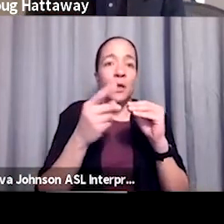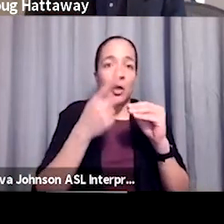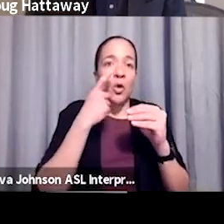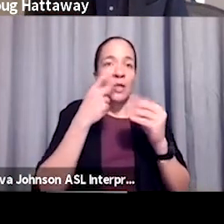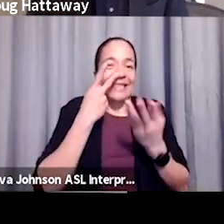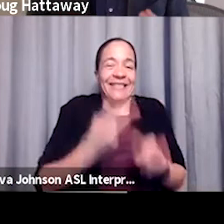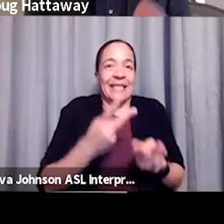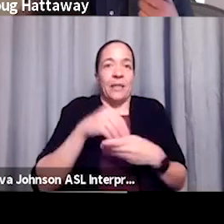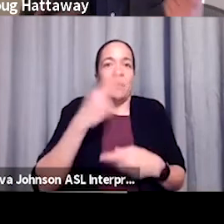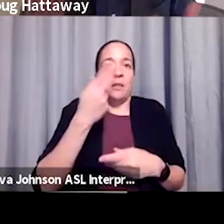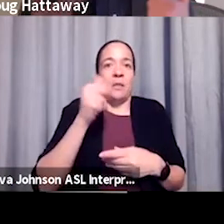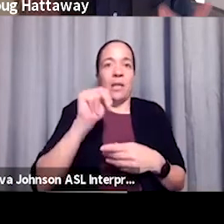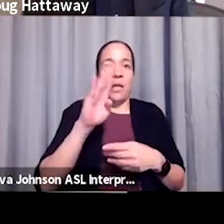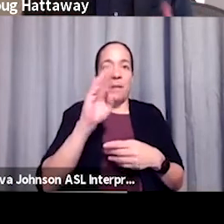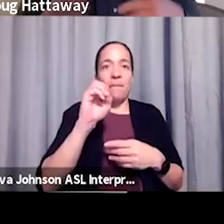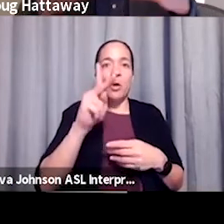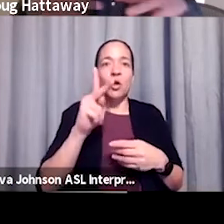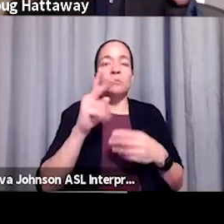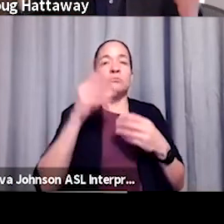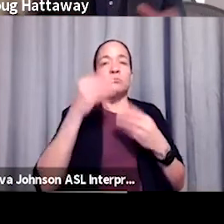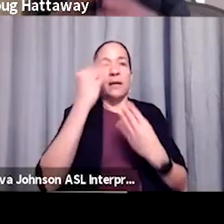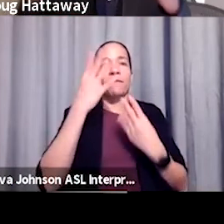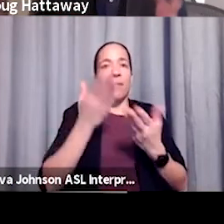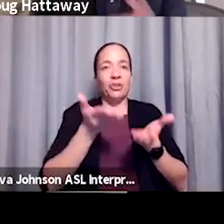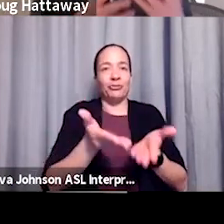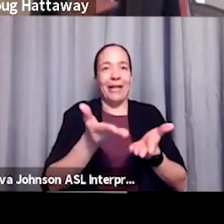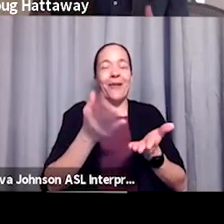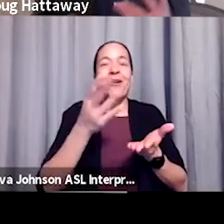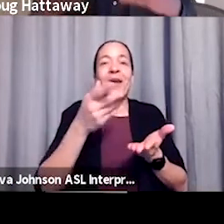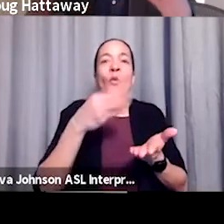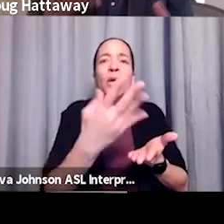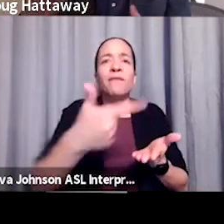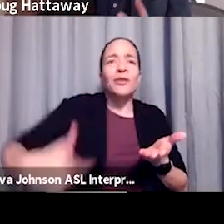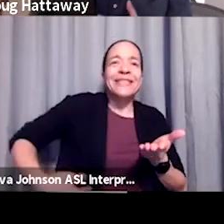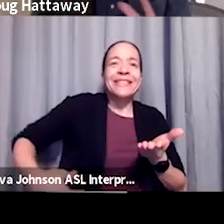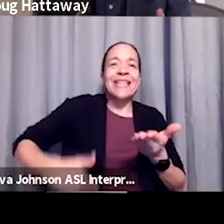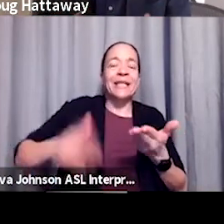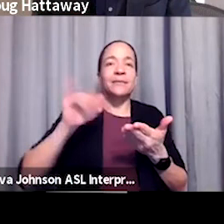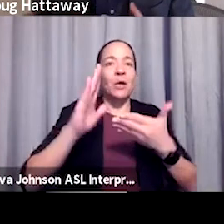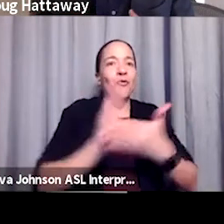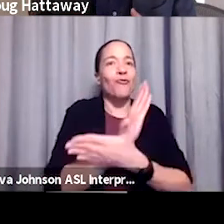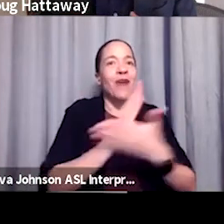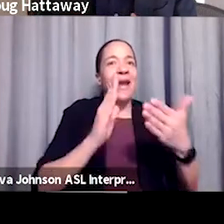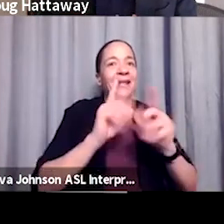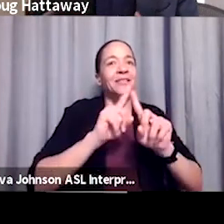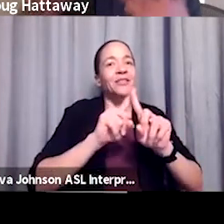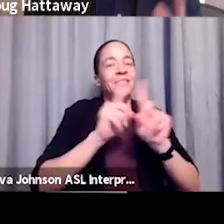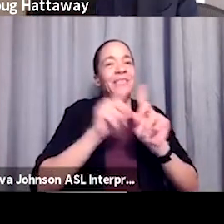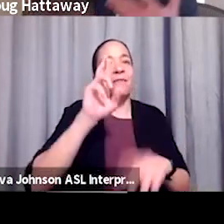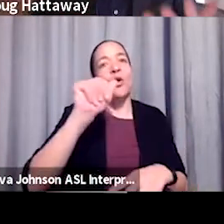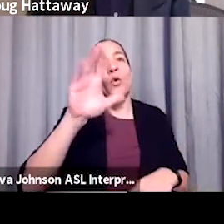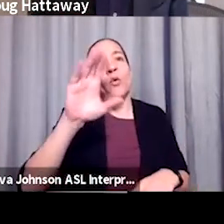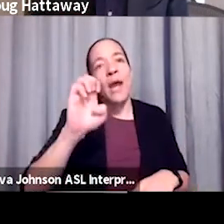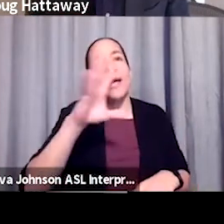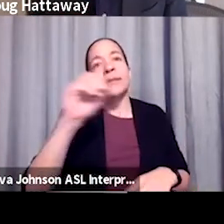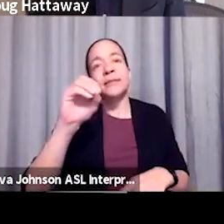we've given you that information to give you a sense of the range of different racial and ethnic groups or identities